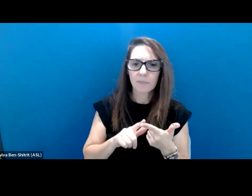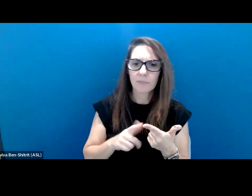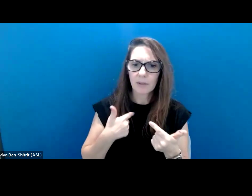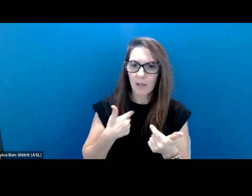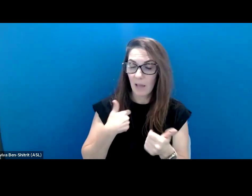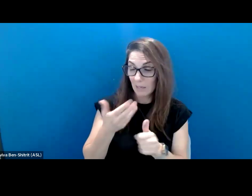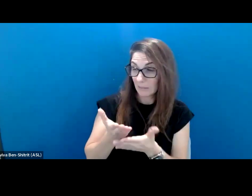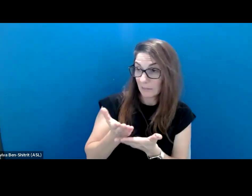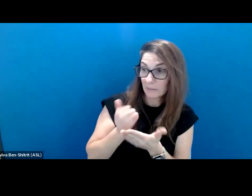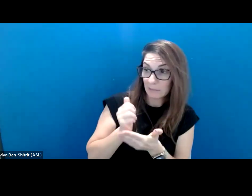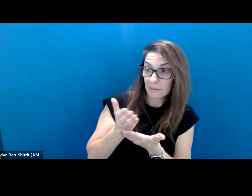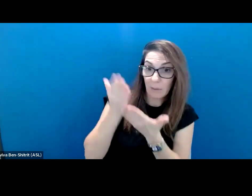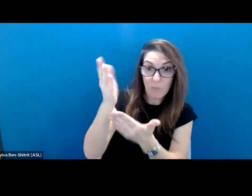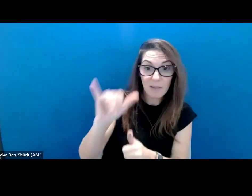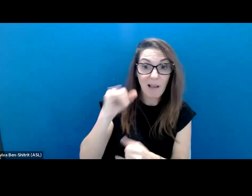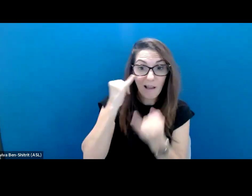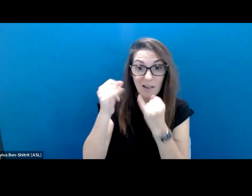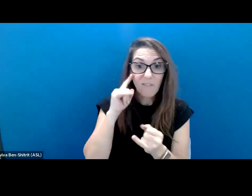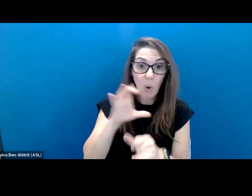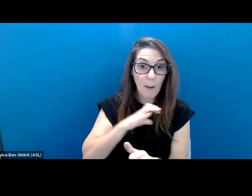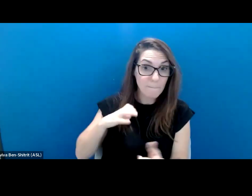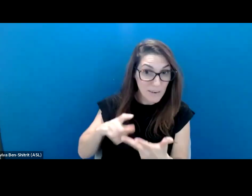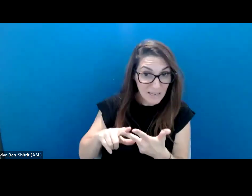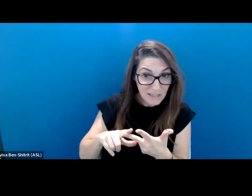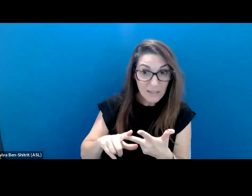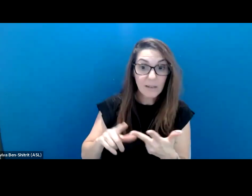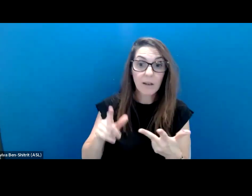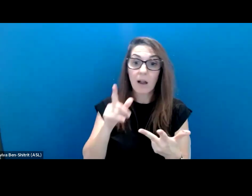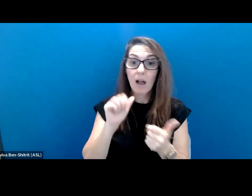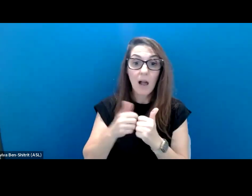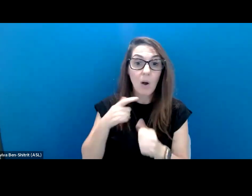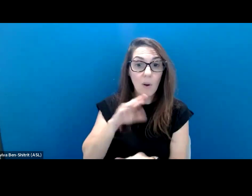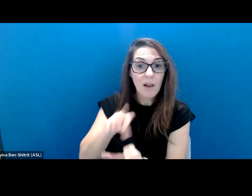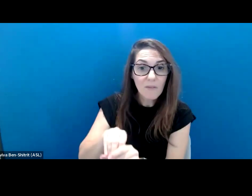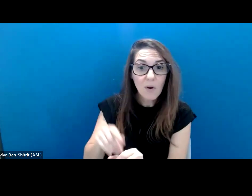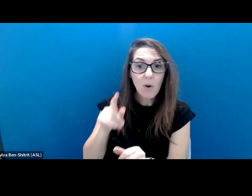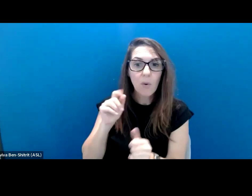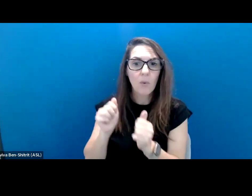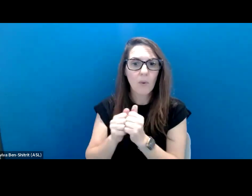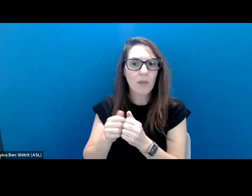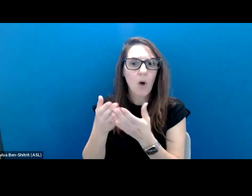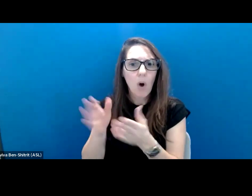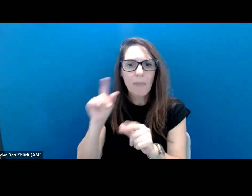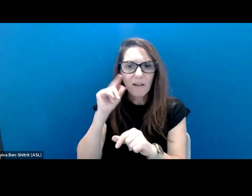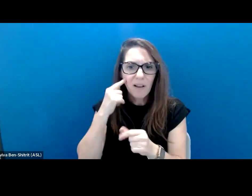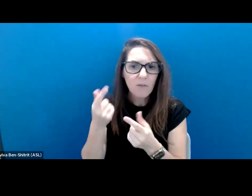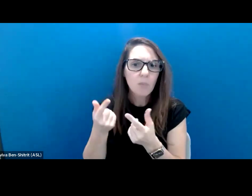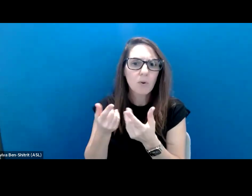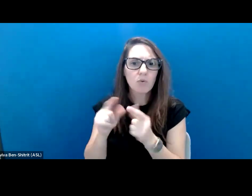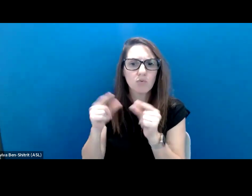ideas to the committee or to present? How do we engage with things like the Open Government Google group or comments on YouTube or comments in the live